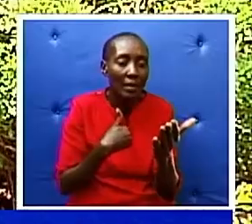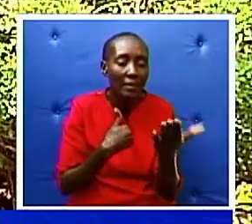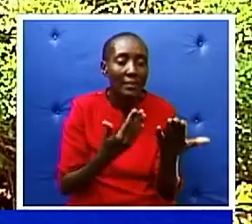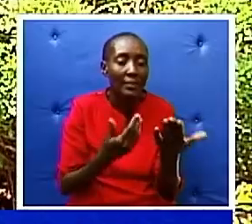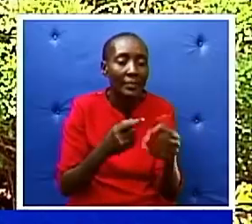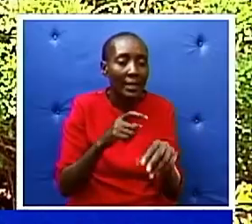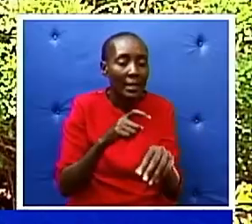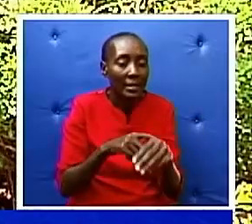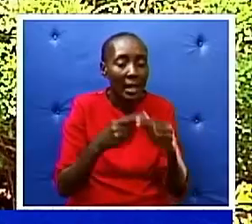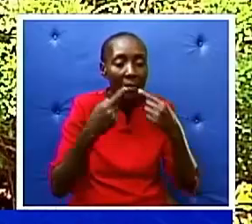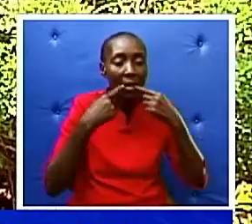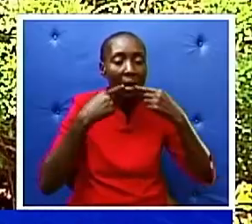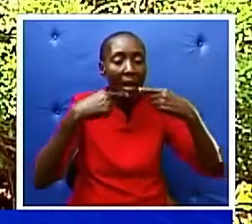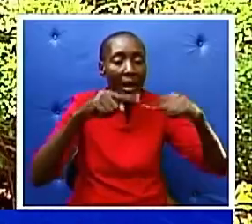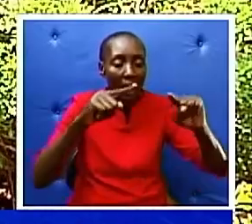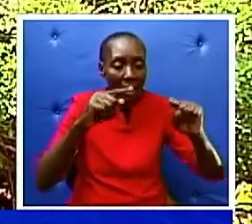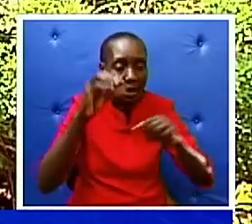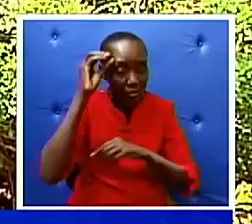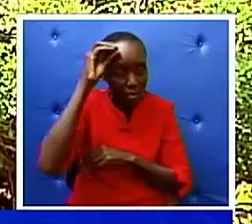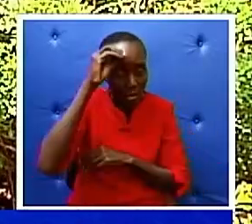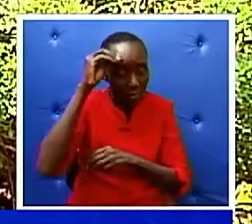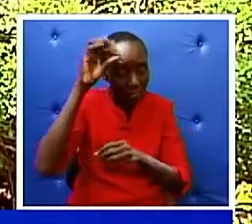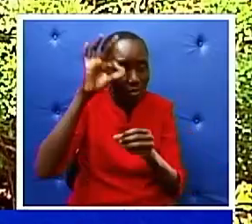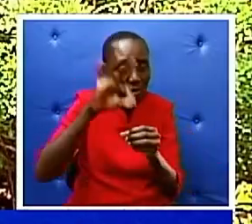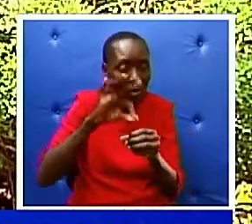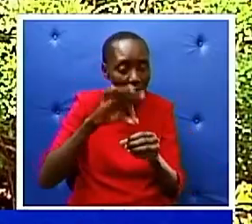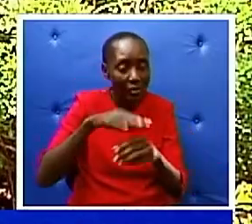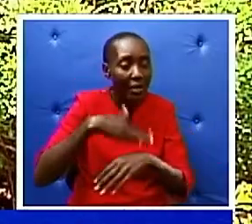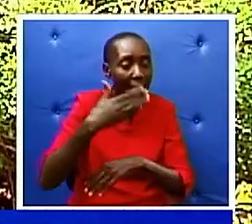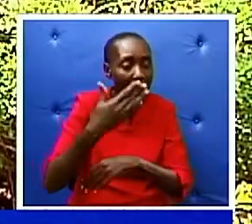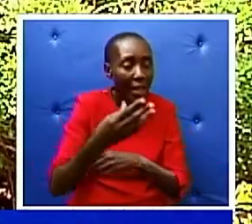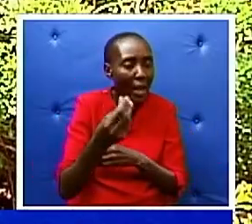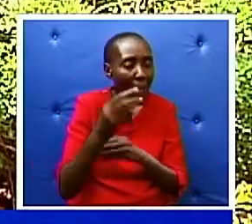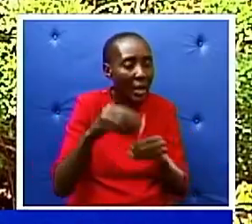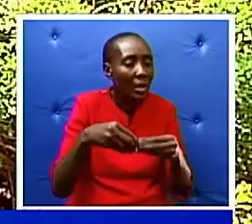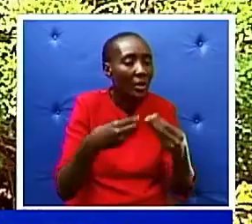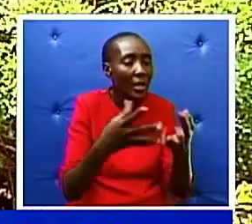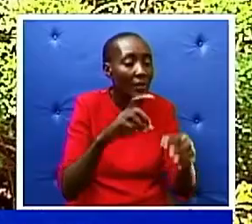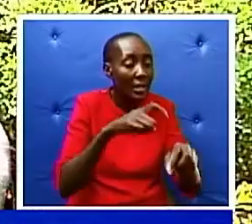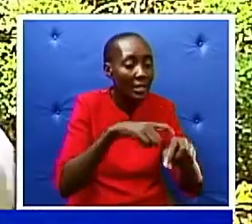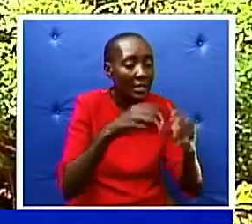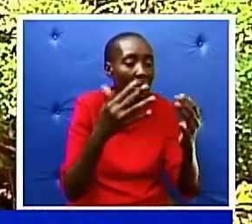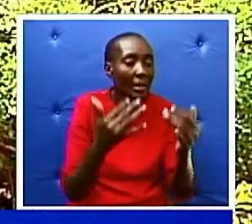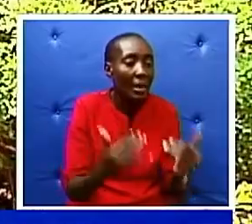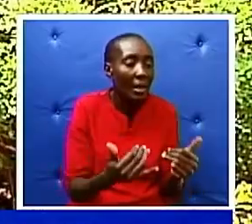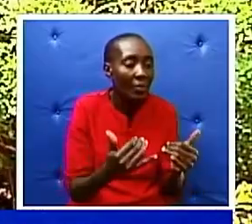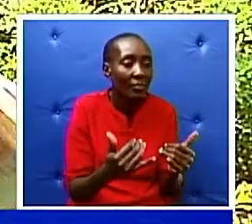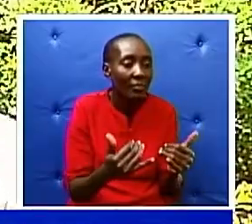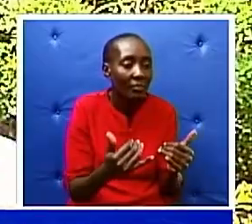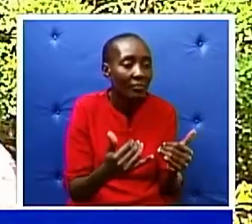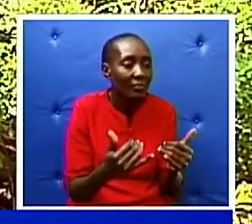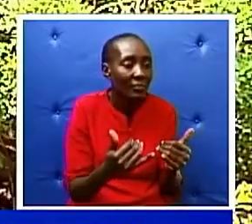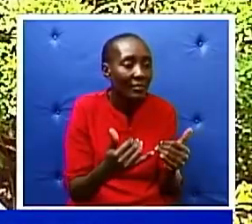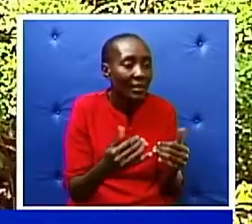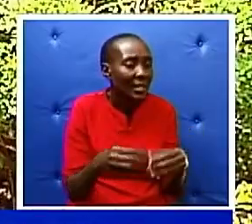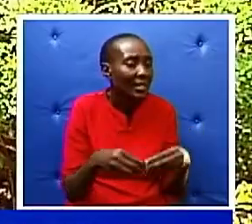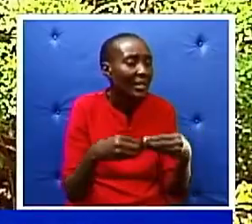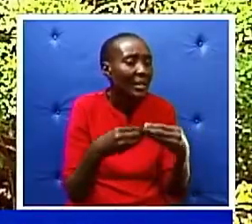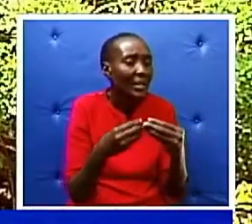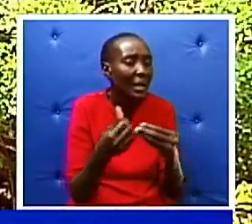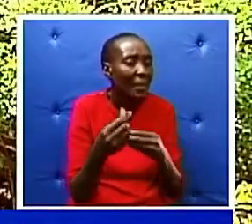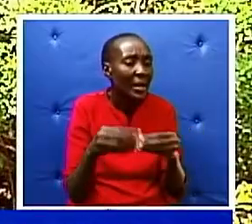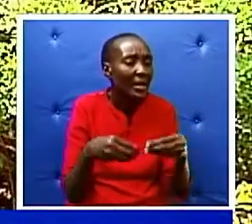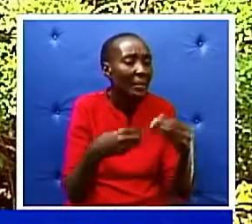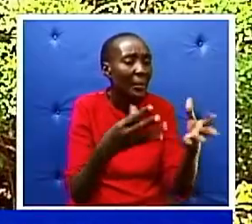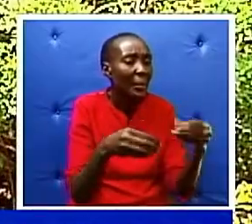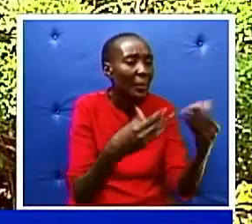announcing the referendum, is when they will get that money. So as of now, there has not been any release towards money